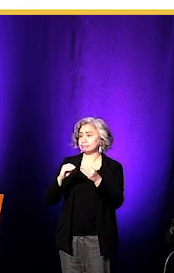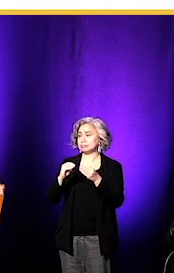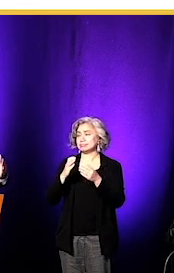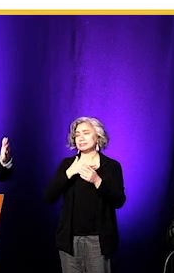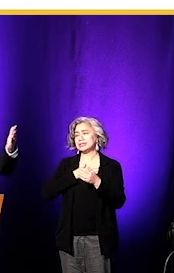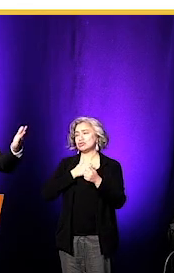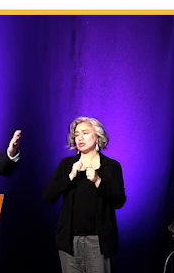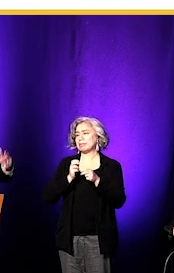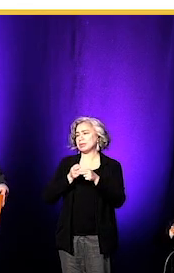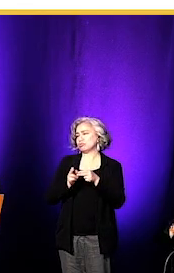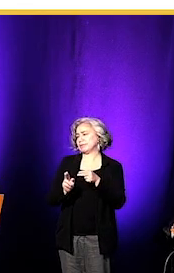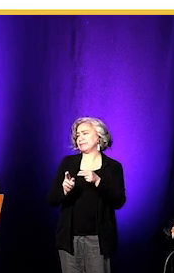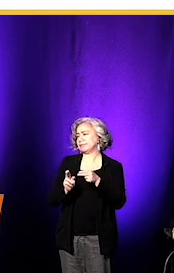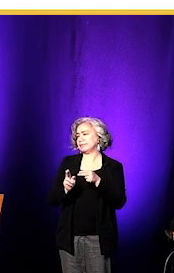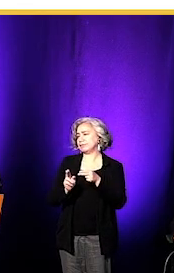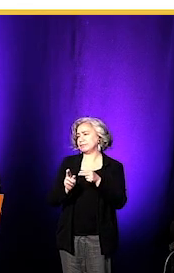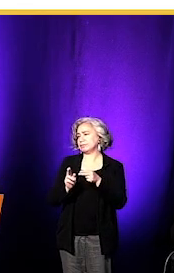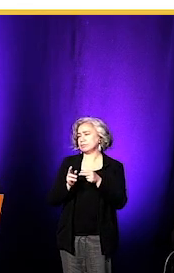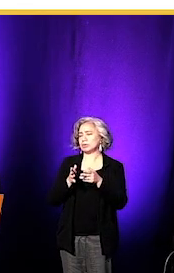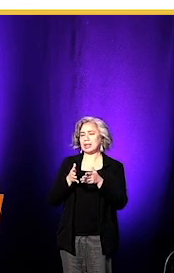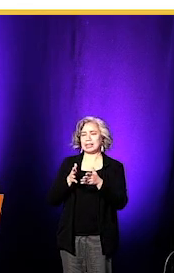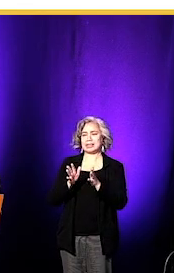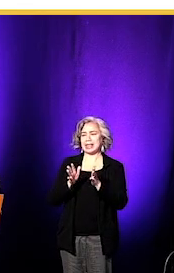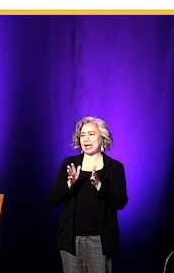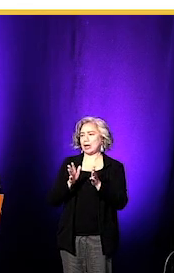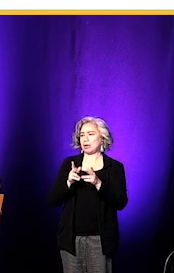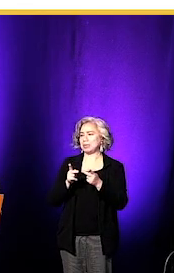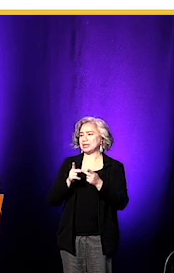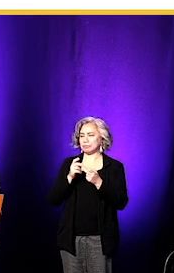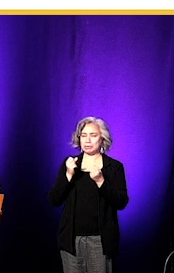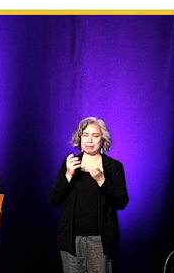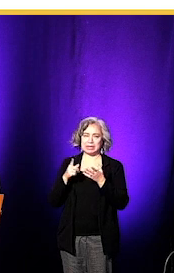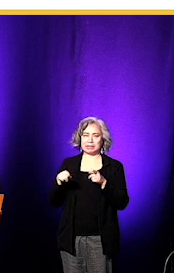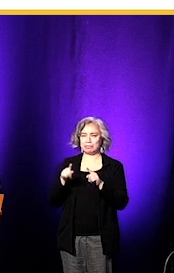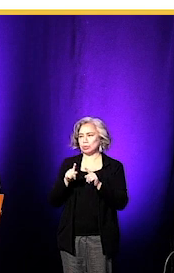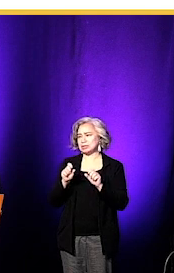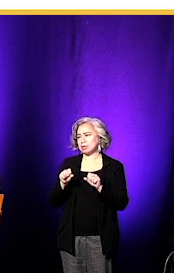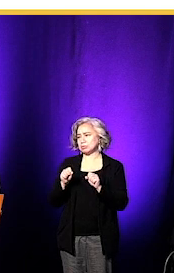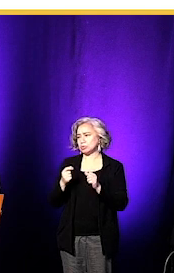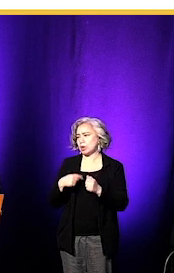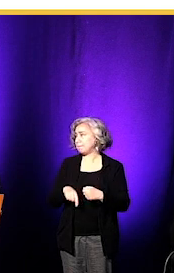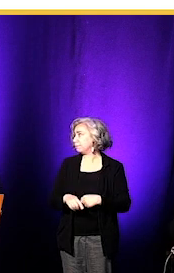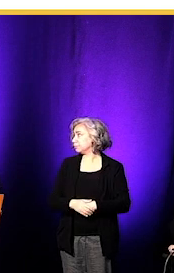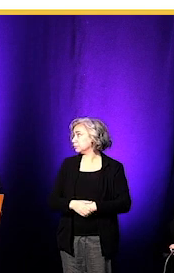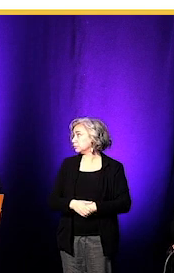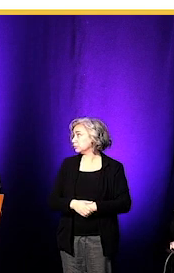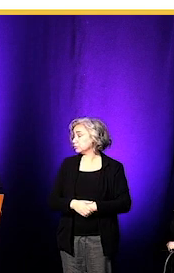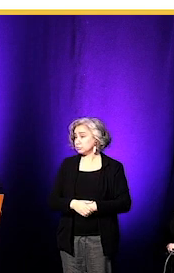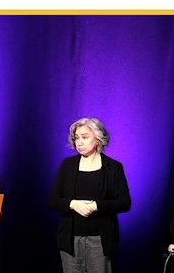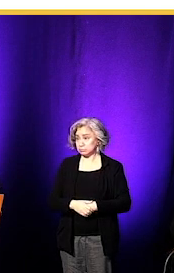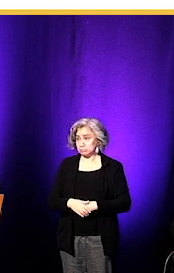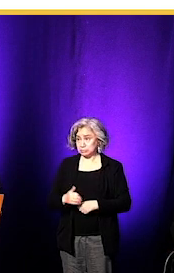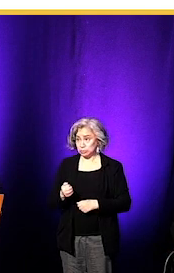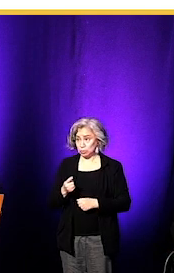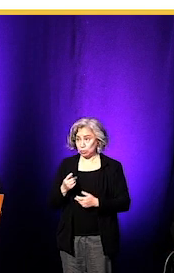so we can give space for as many of you as possible. Who would like to get us started?